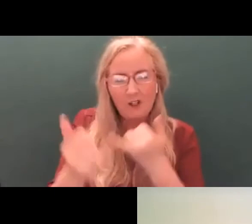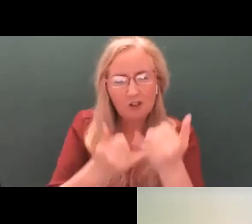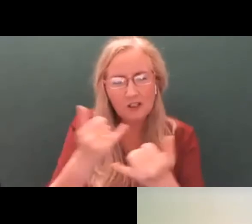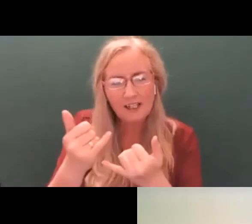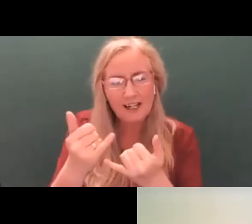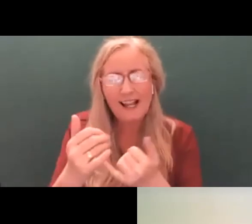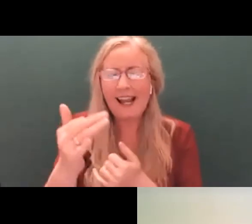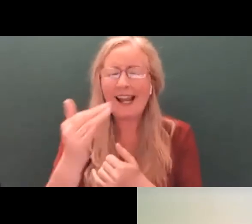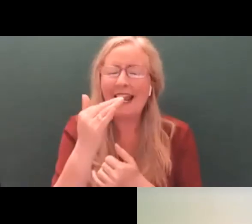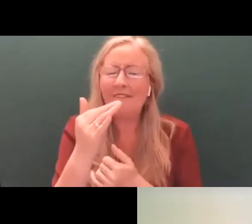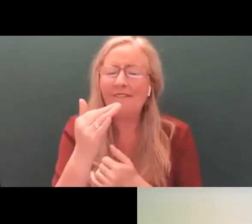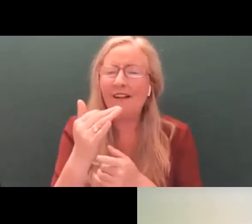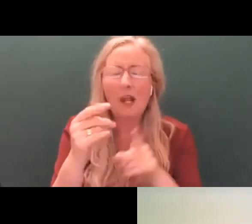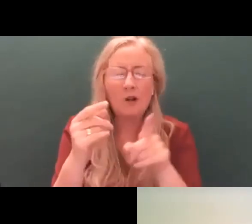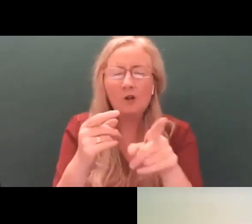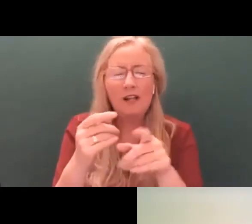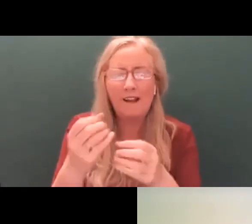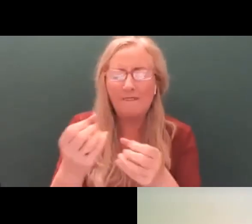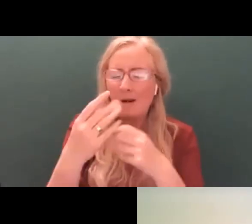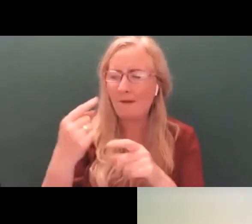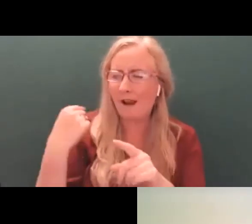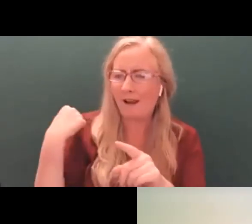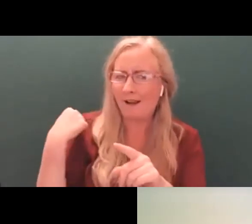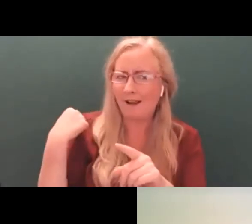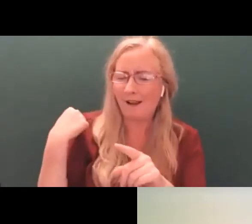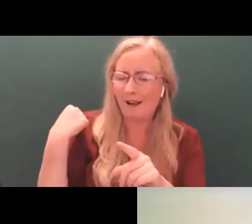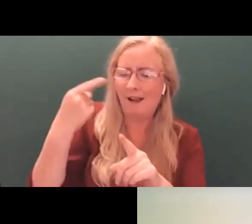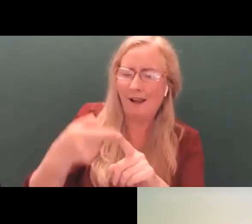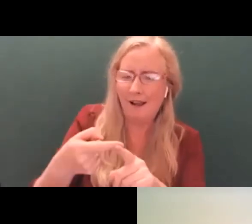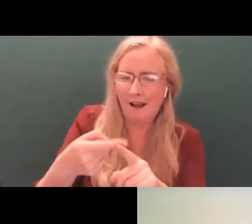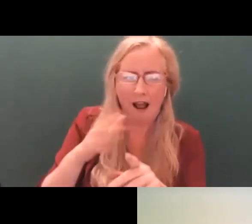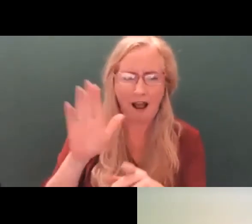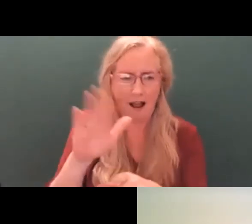anything about the feedback that spurred you on to try something new?